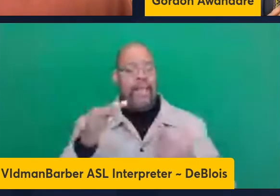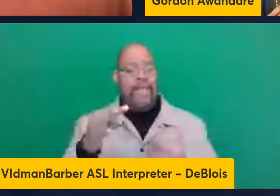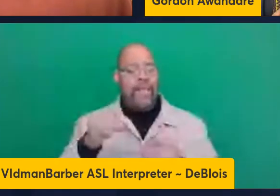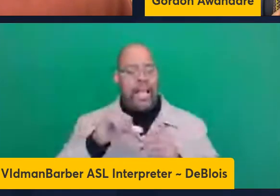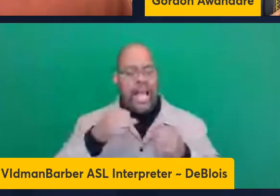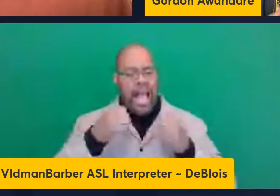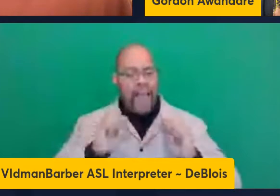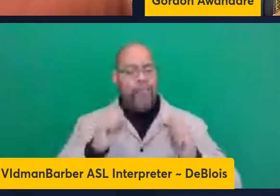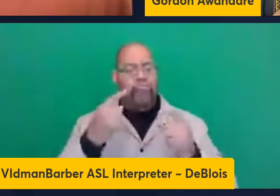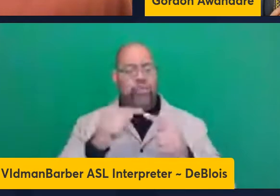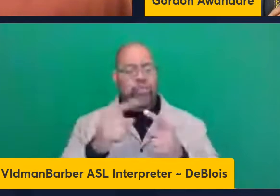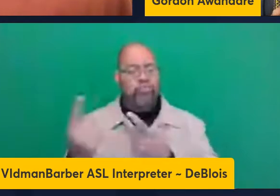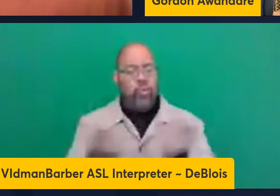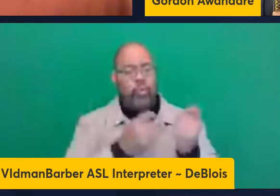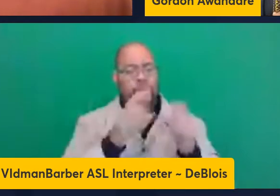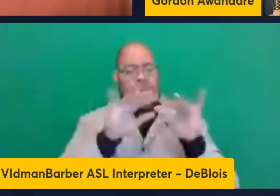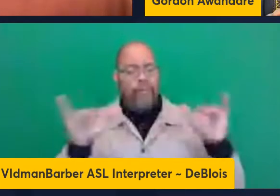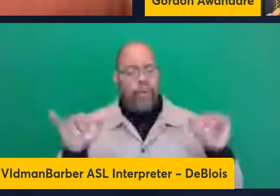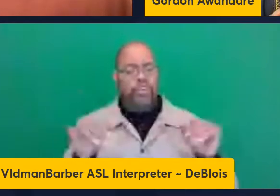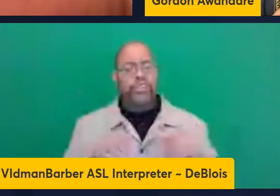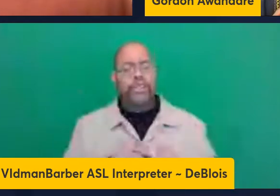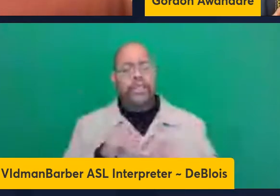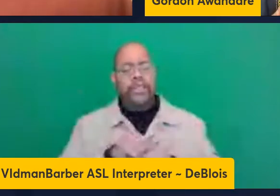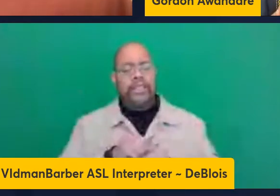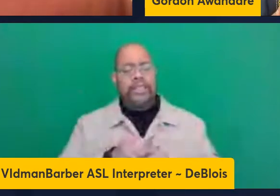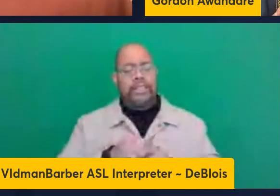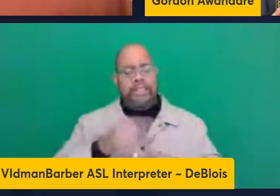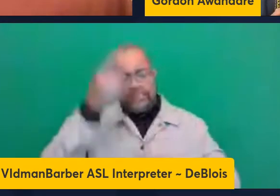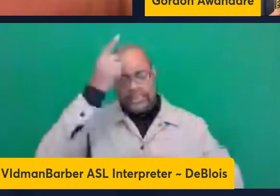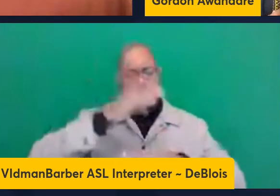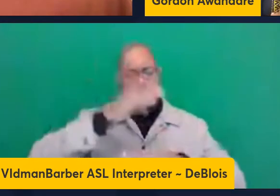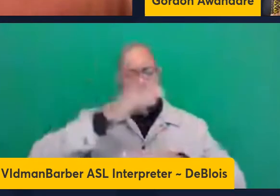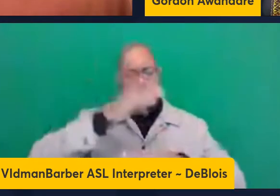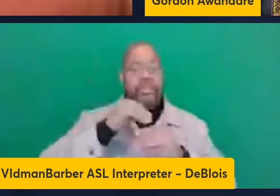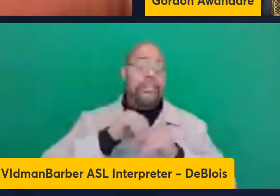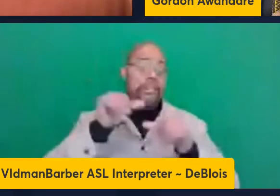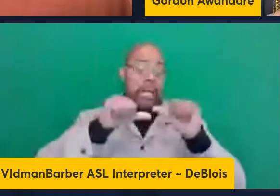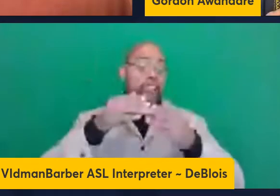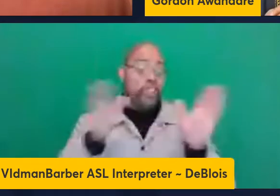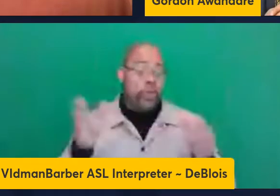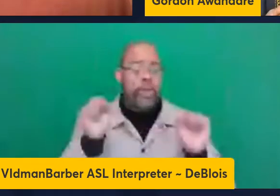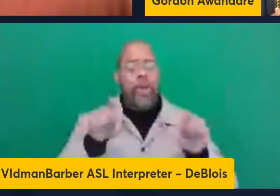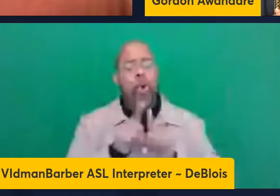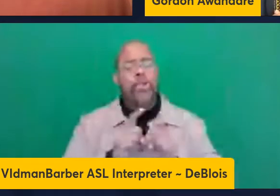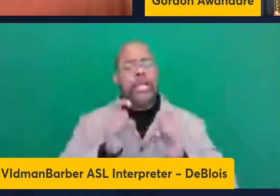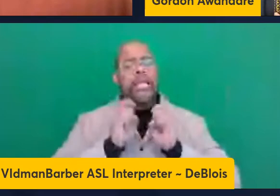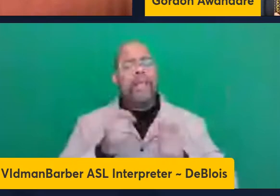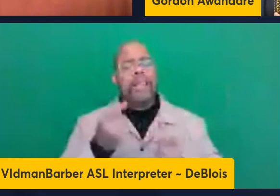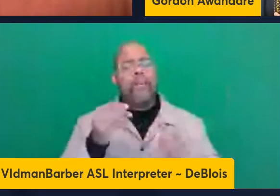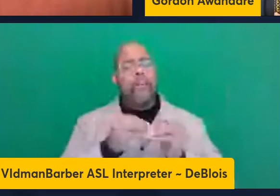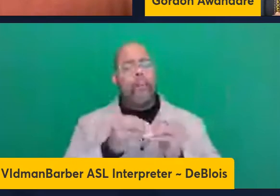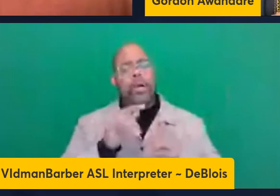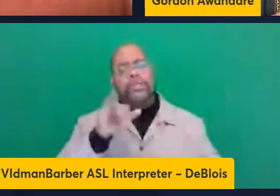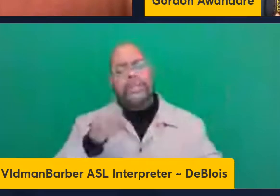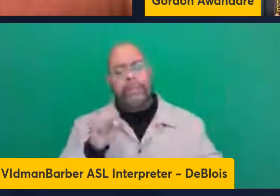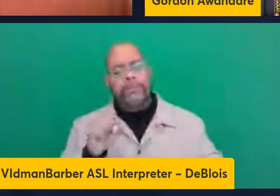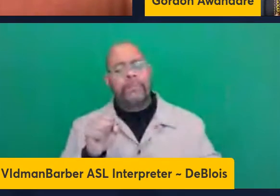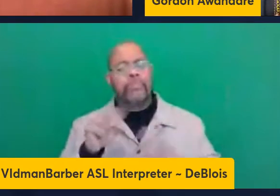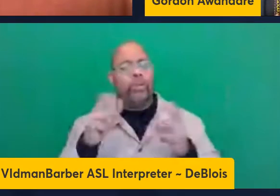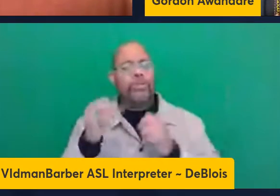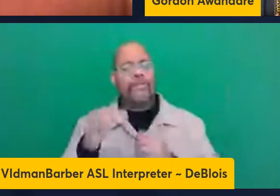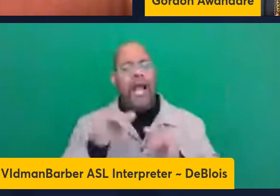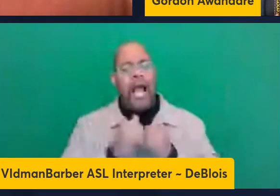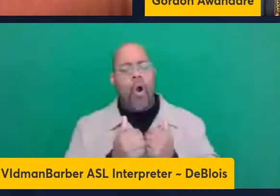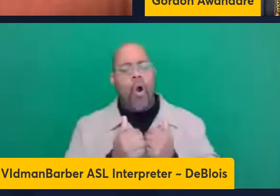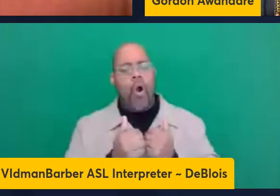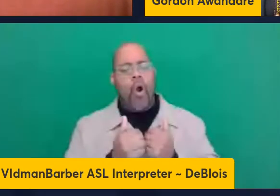to try and recruit diverse talents in immunology or in science in general. So, can you also give a little bit of more tips in terms of like how